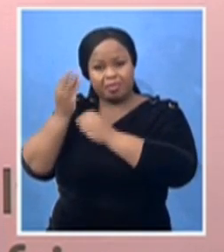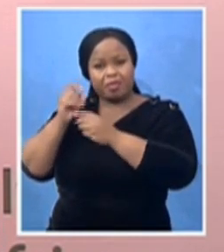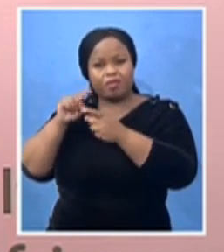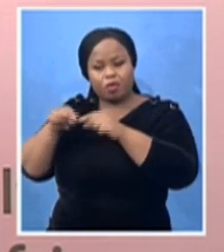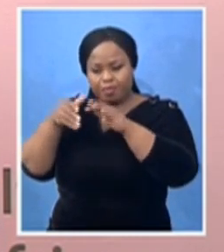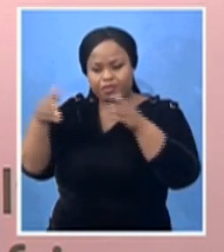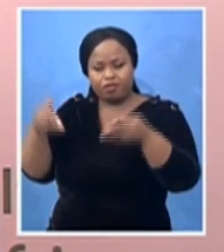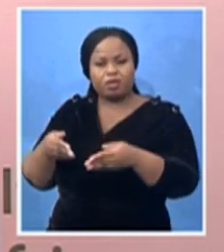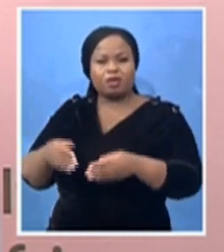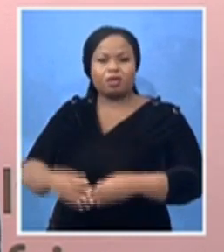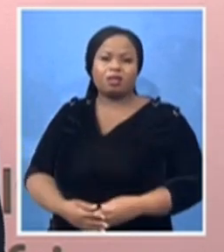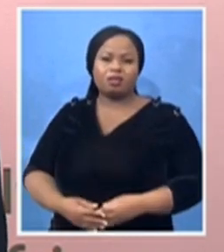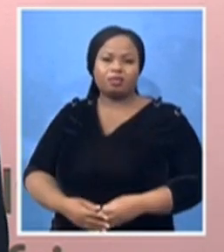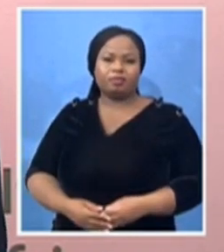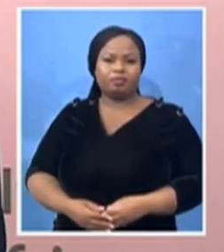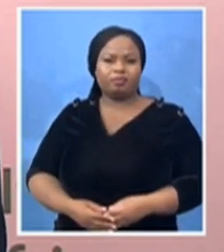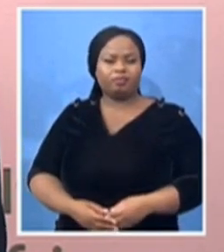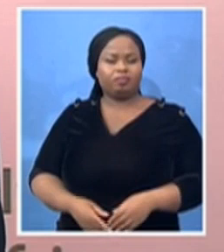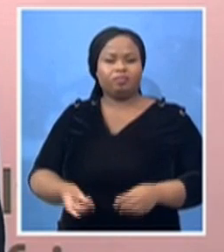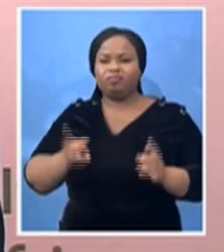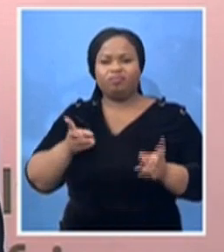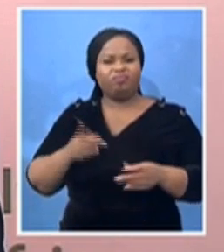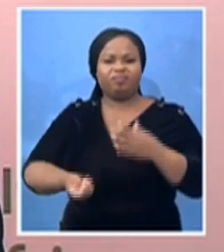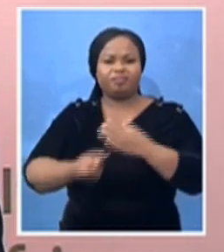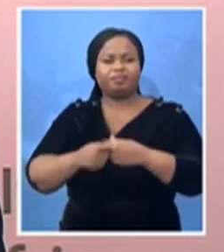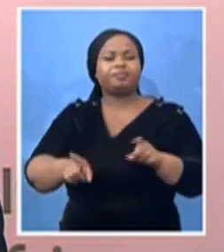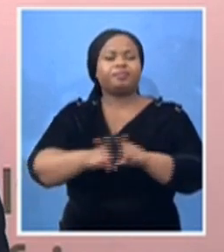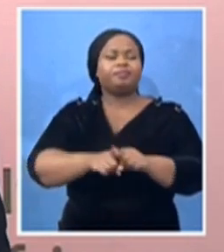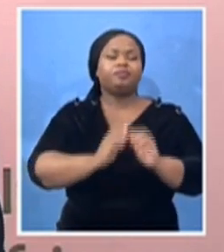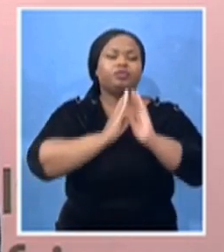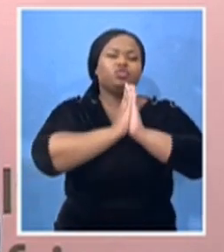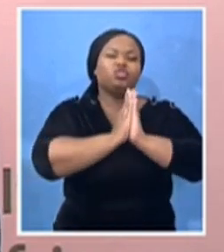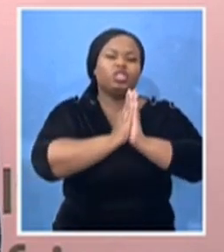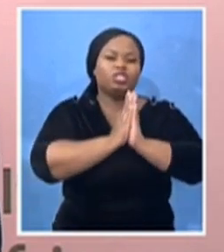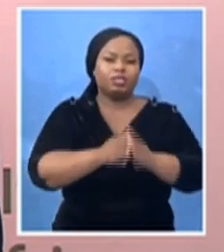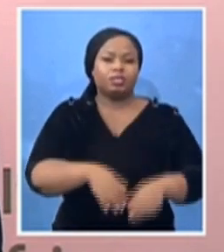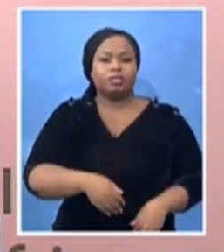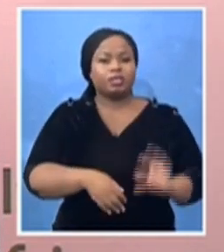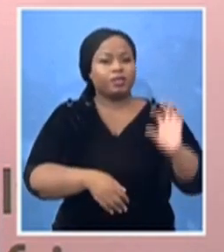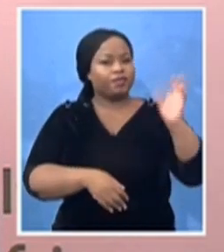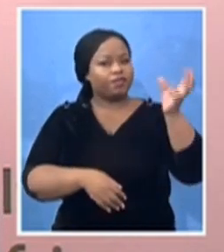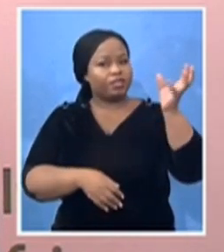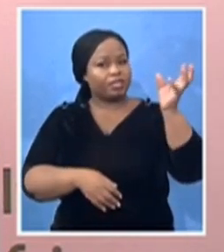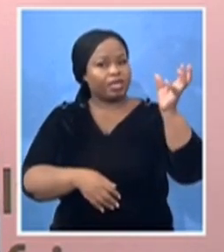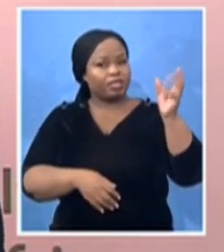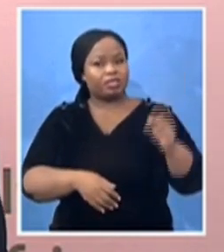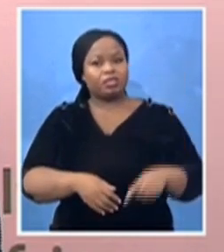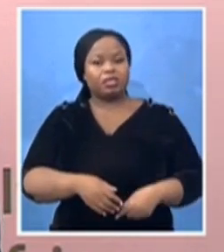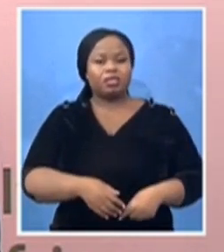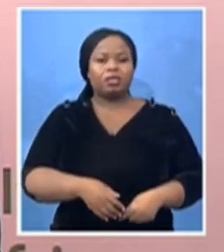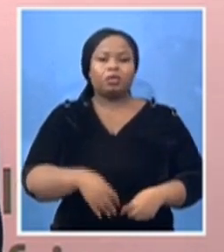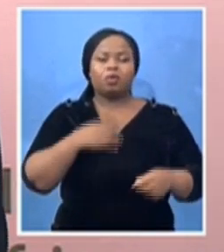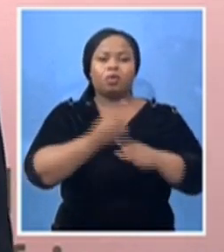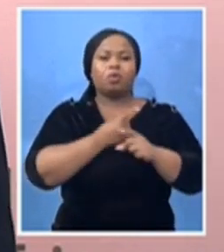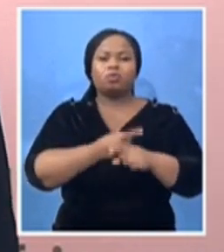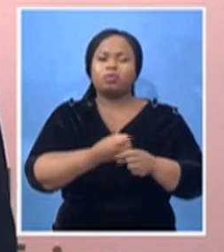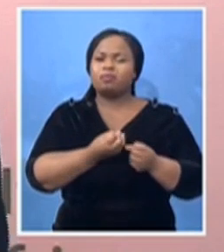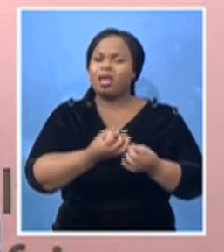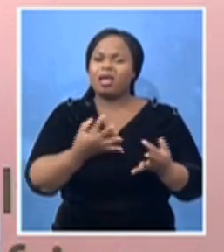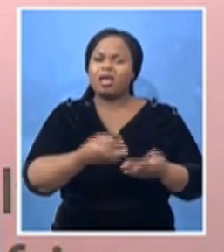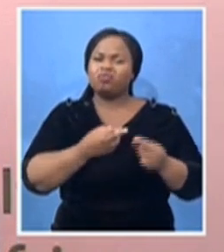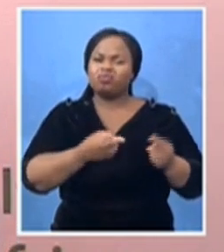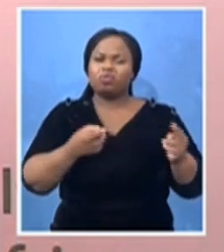talk about churches, in the Free State, we're actually going through in a lot of resources to restrict movement of people